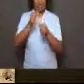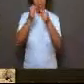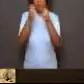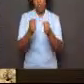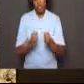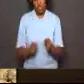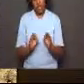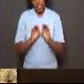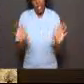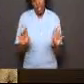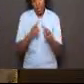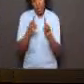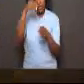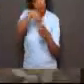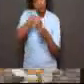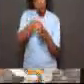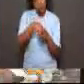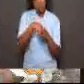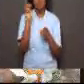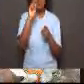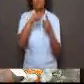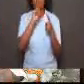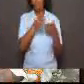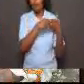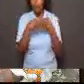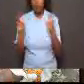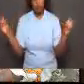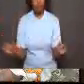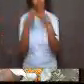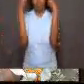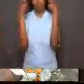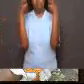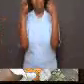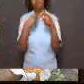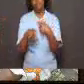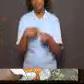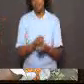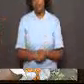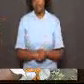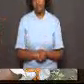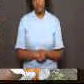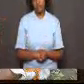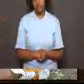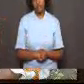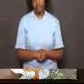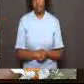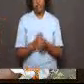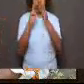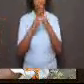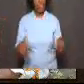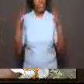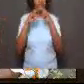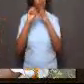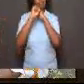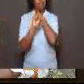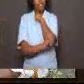this diversity has led to some conflict. The establishment of